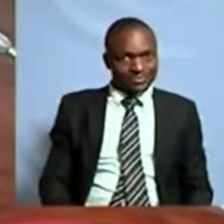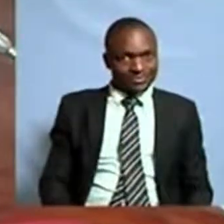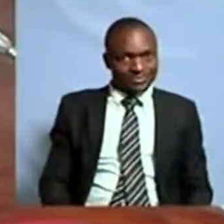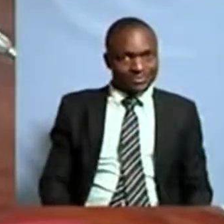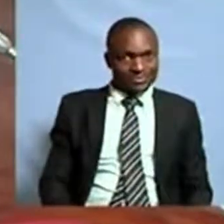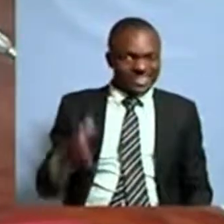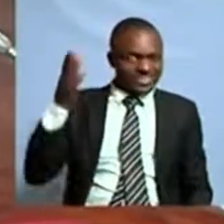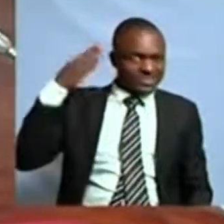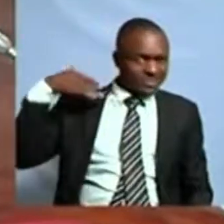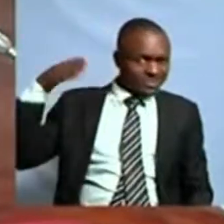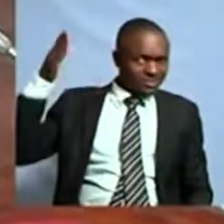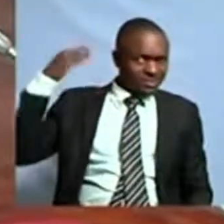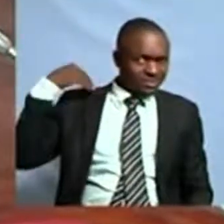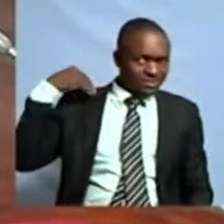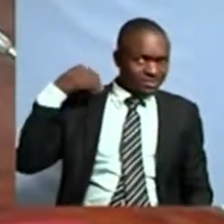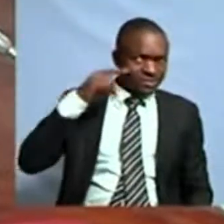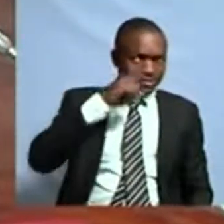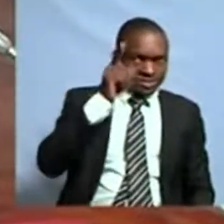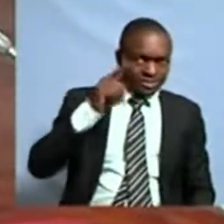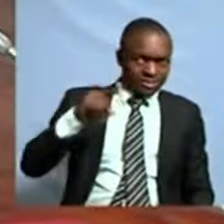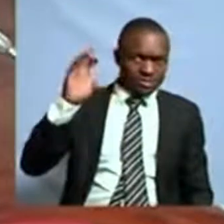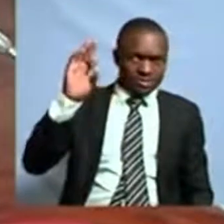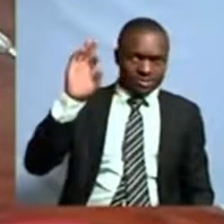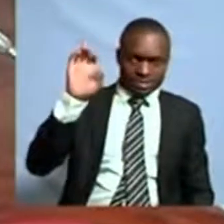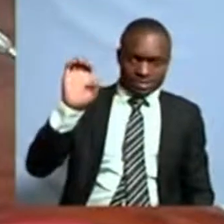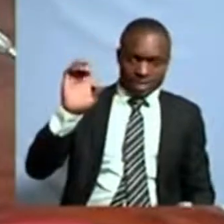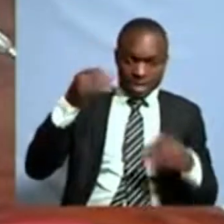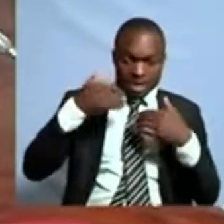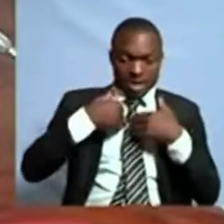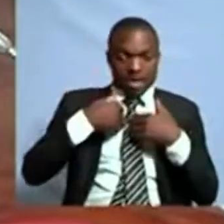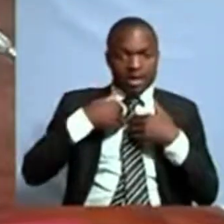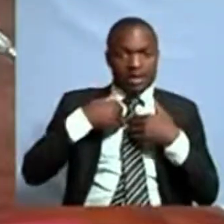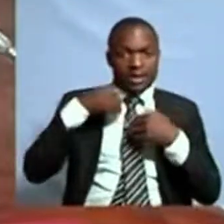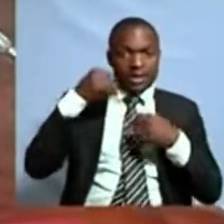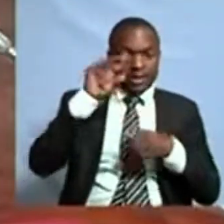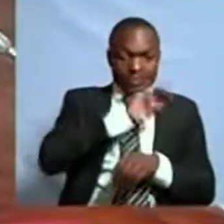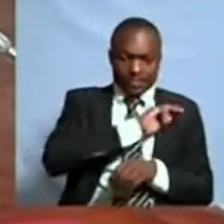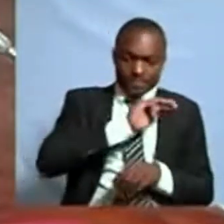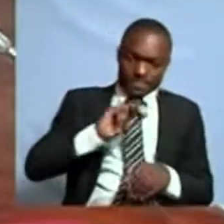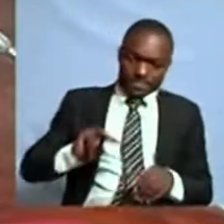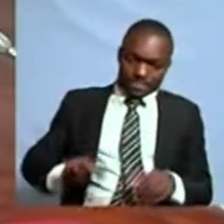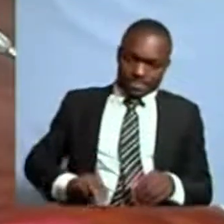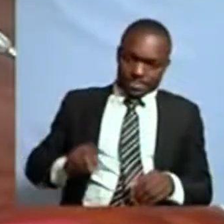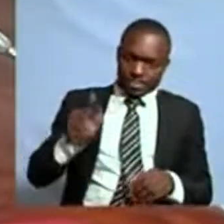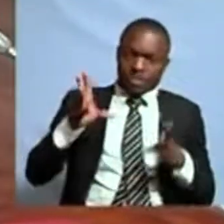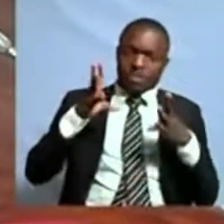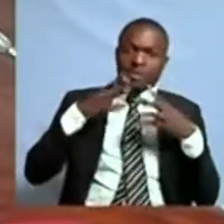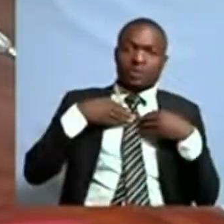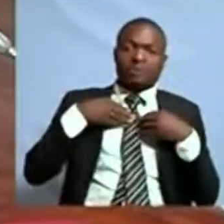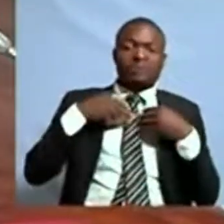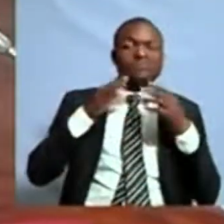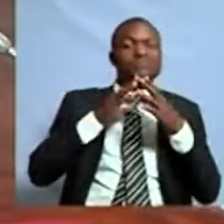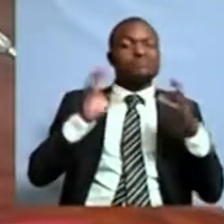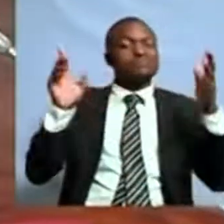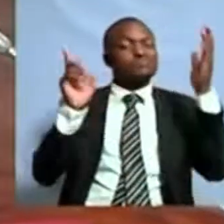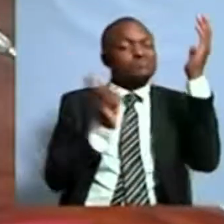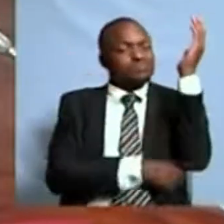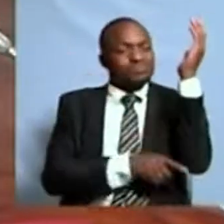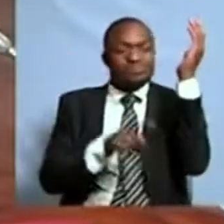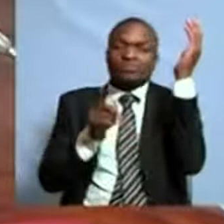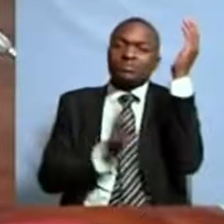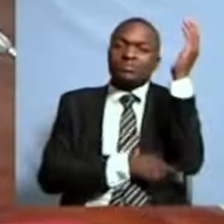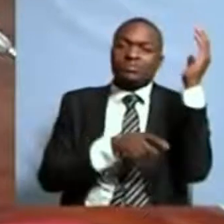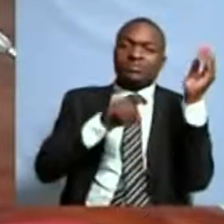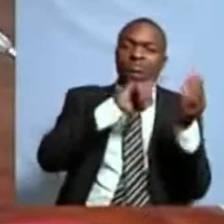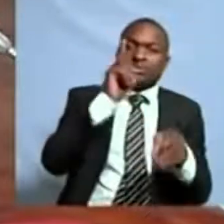the past as ZFE, we've had our members, those who received these huge penalties, coming to ZFE to